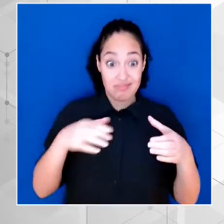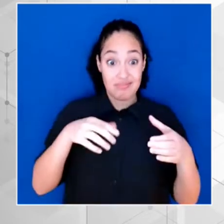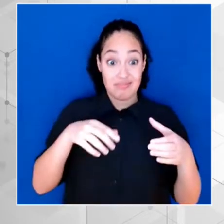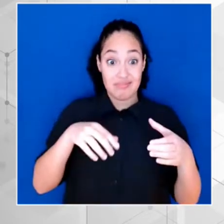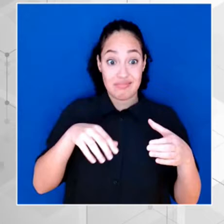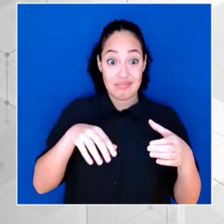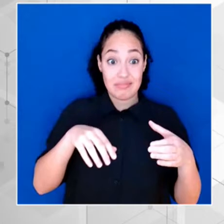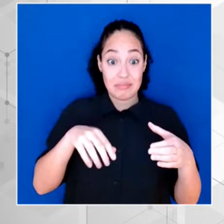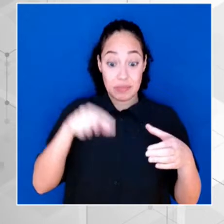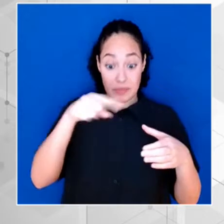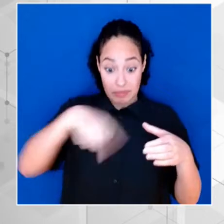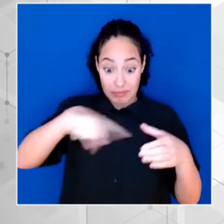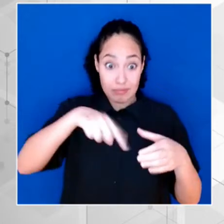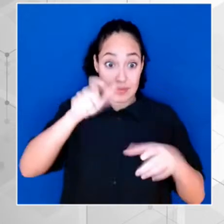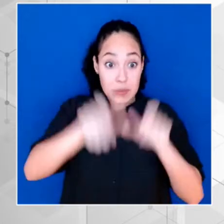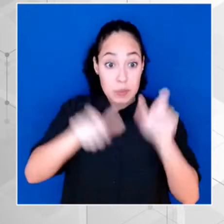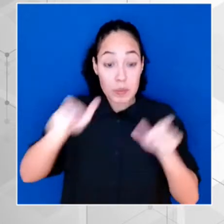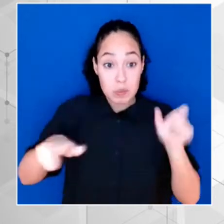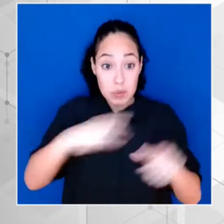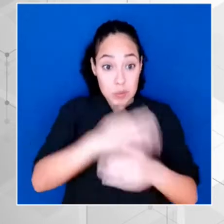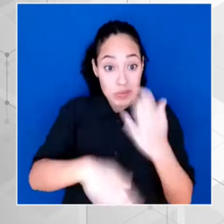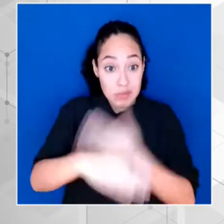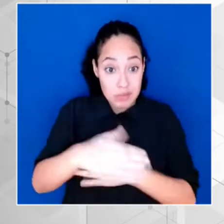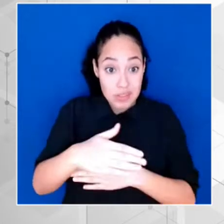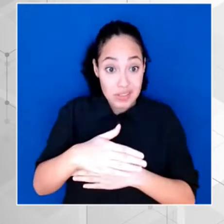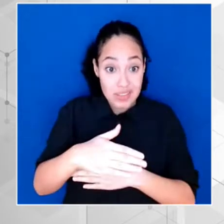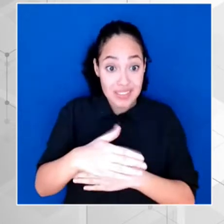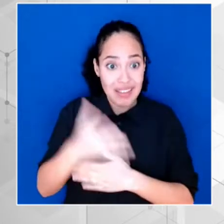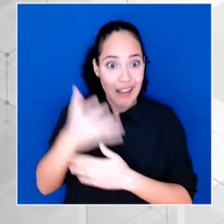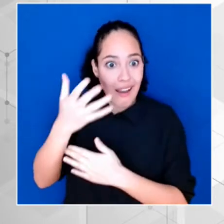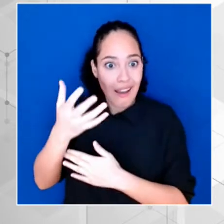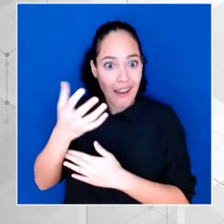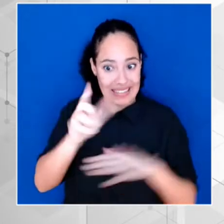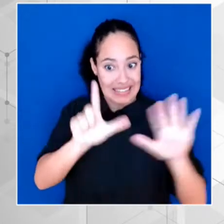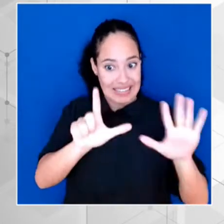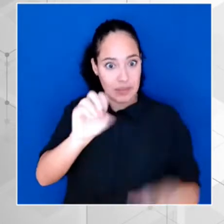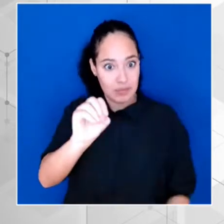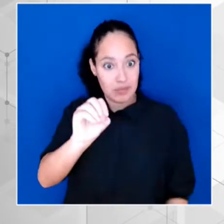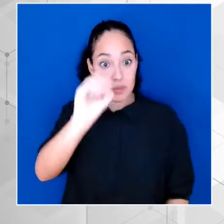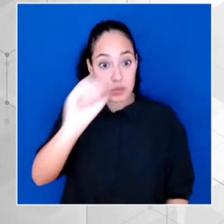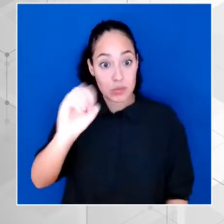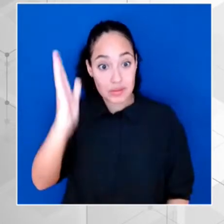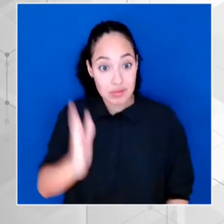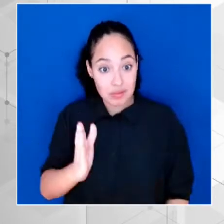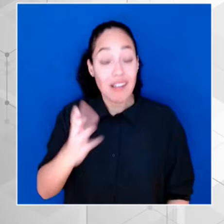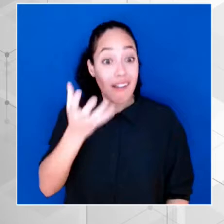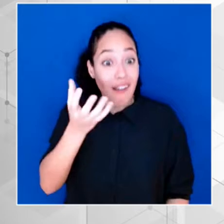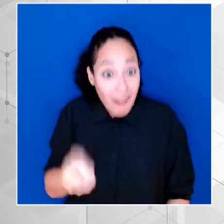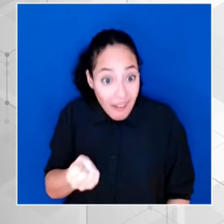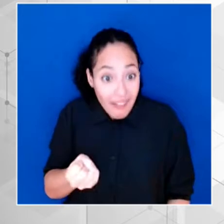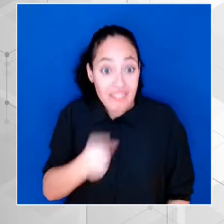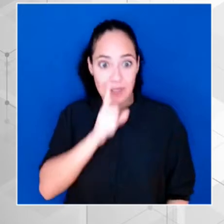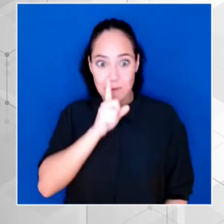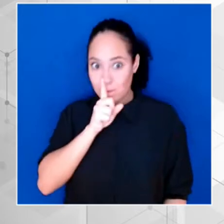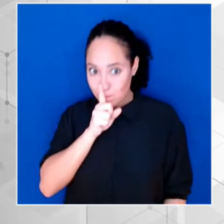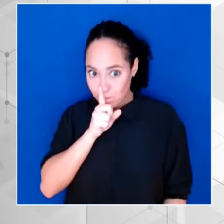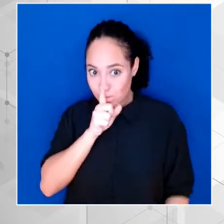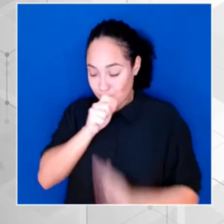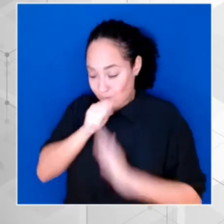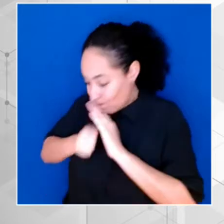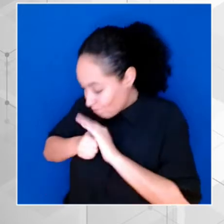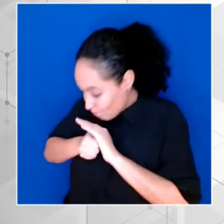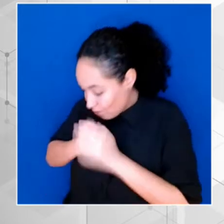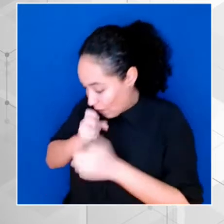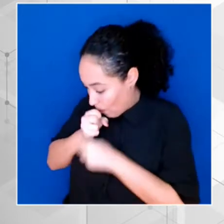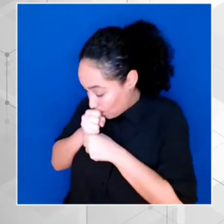am perhaps more open than some others, but still with caution. And it's funny, I tend to be way more open in the global forum